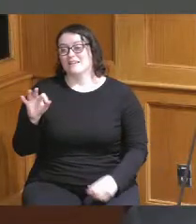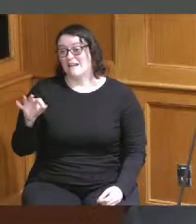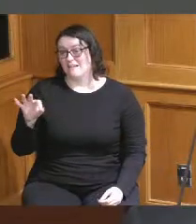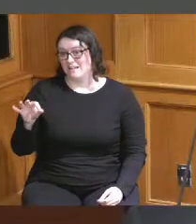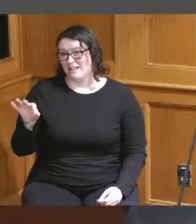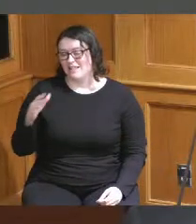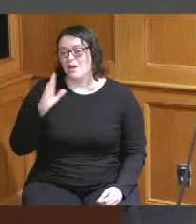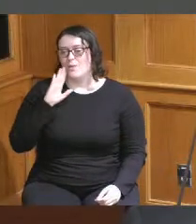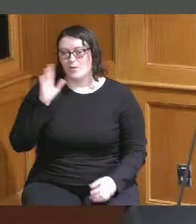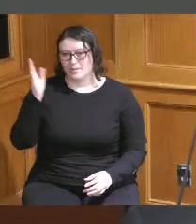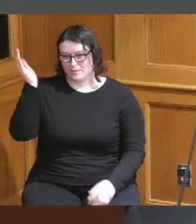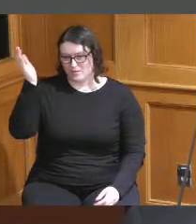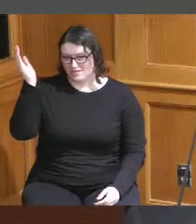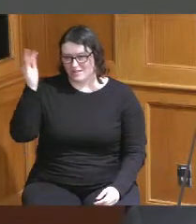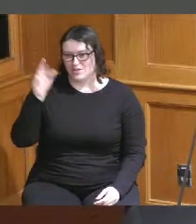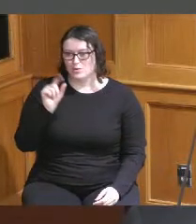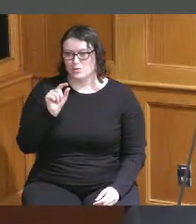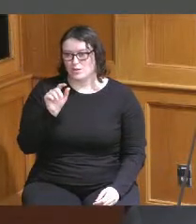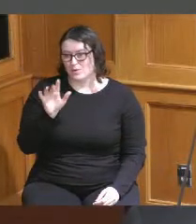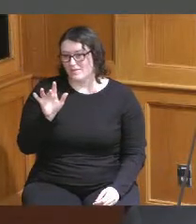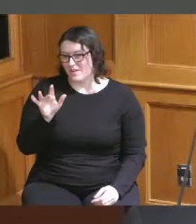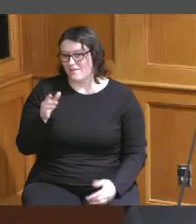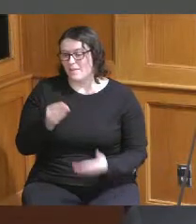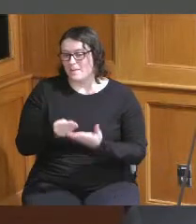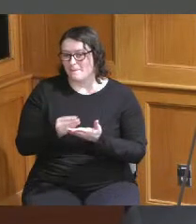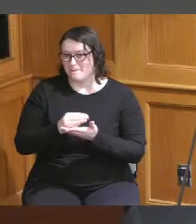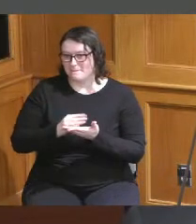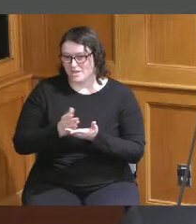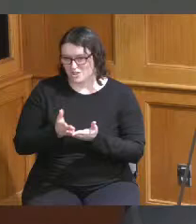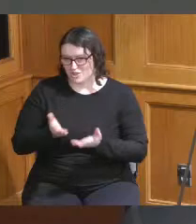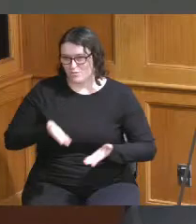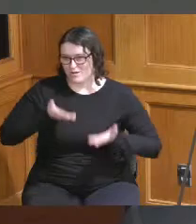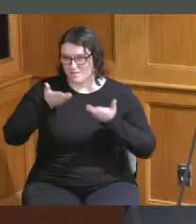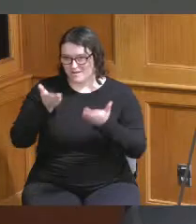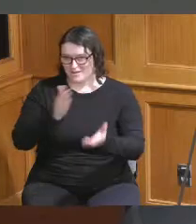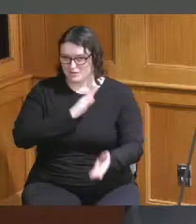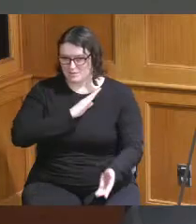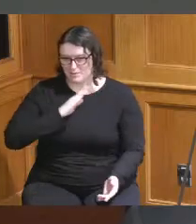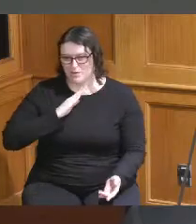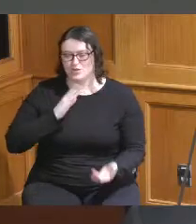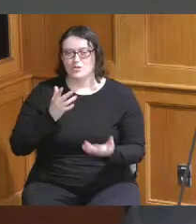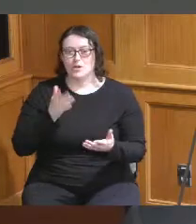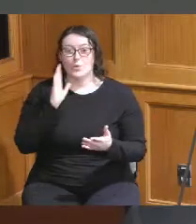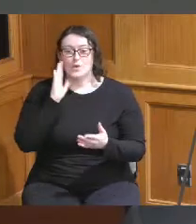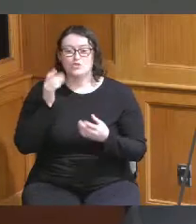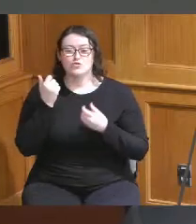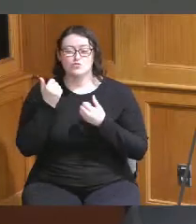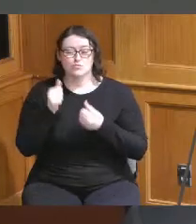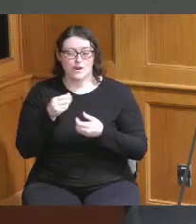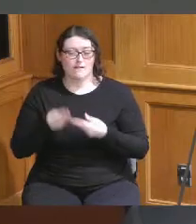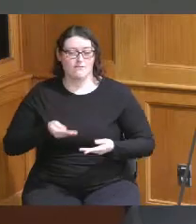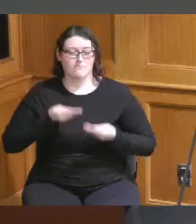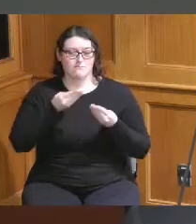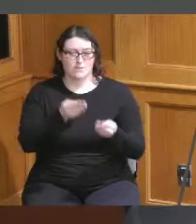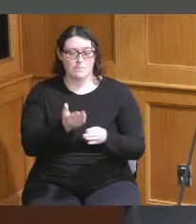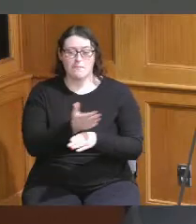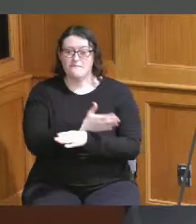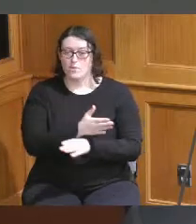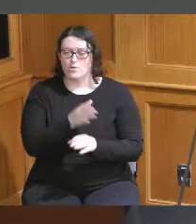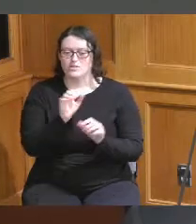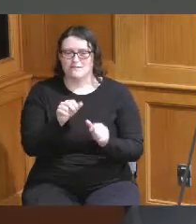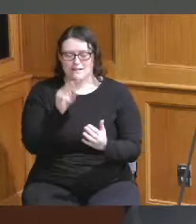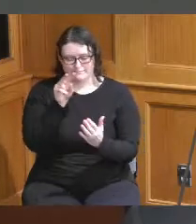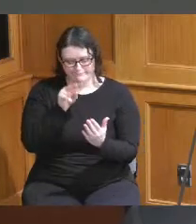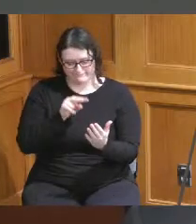will present the 2025 budget recommendation to the board. So try to get the board an advance copy of that so you can look through